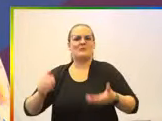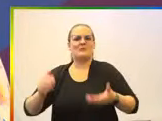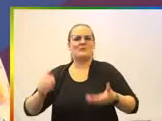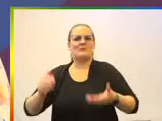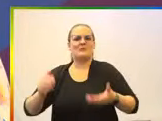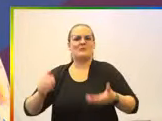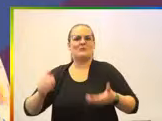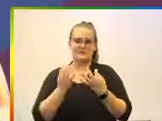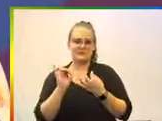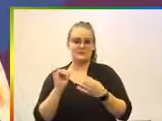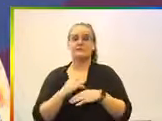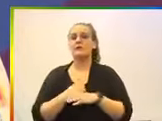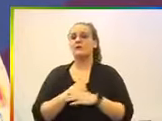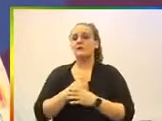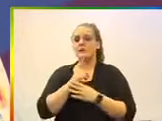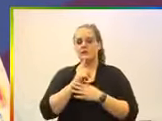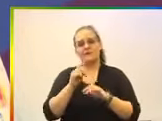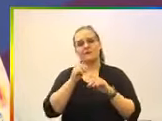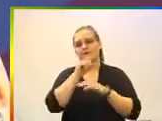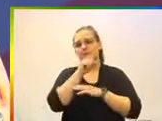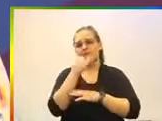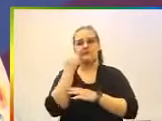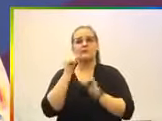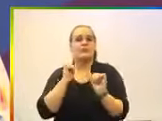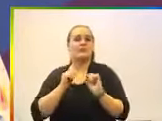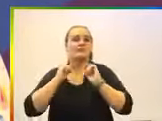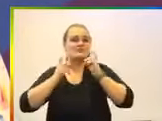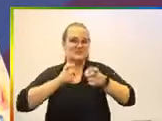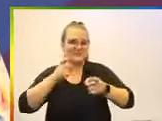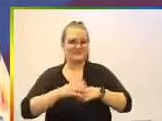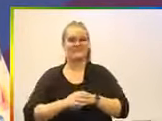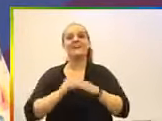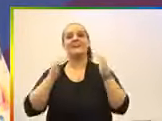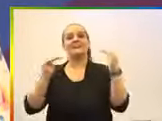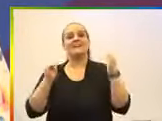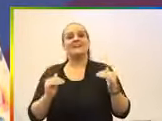donate. And next we have a video,